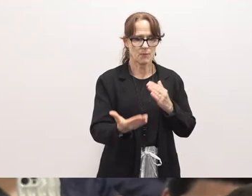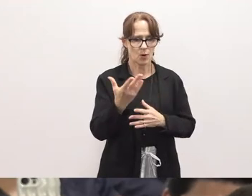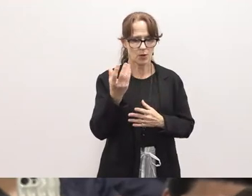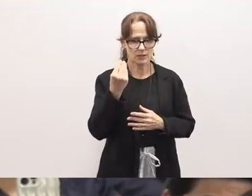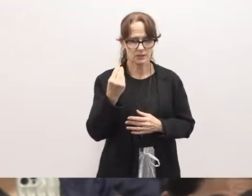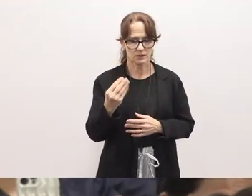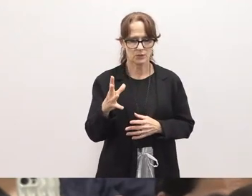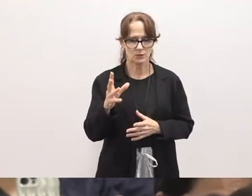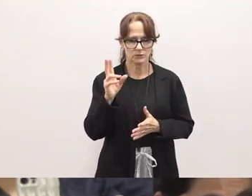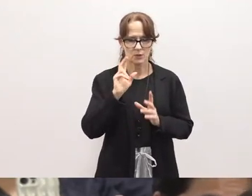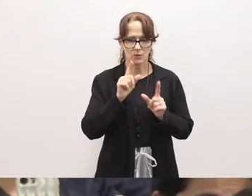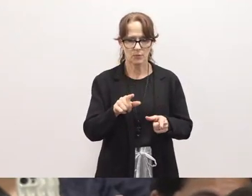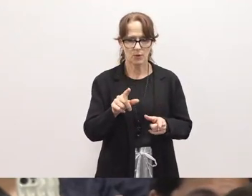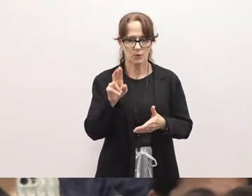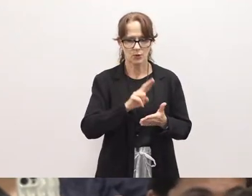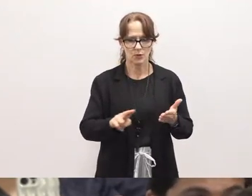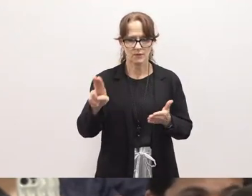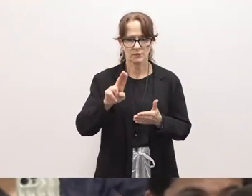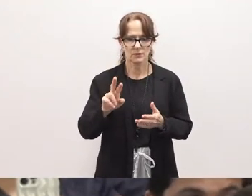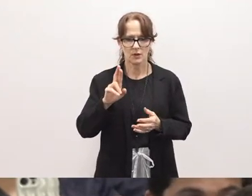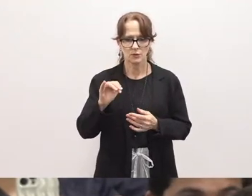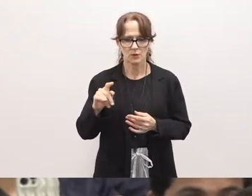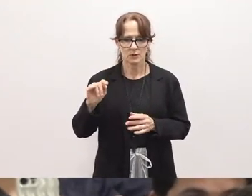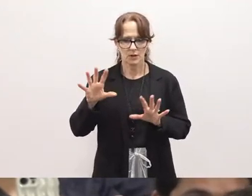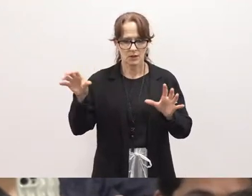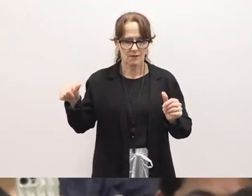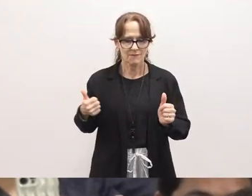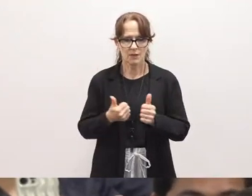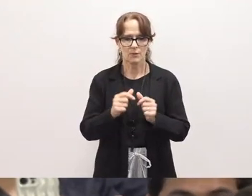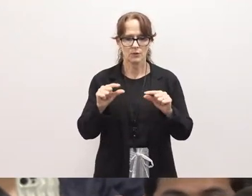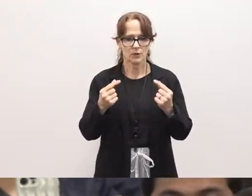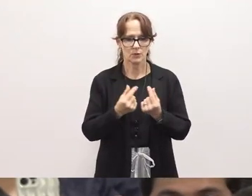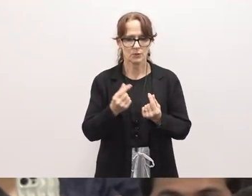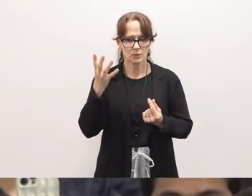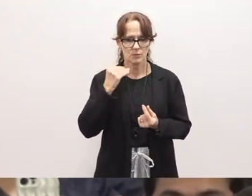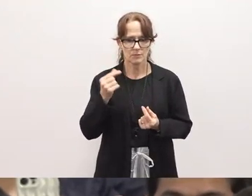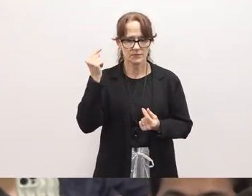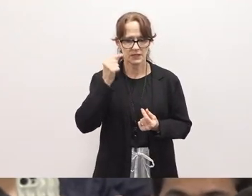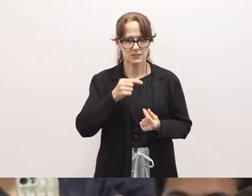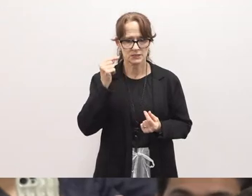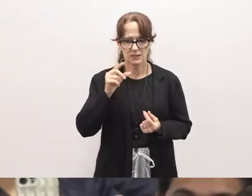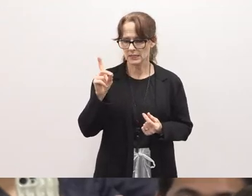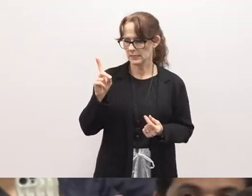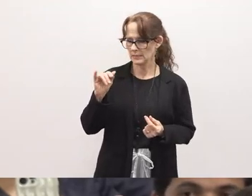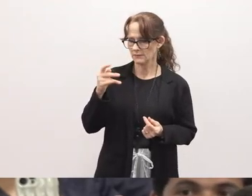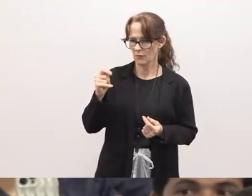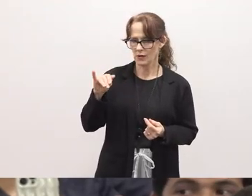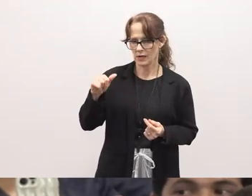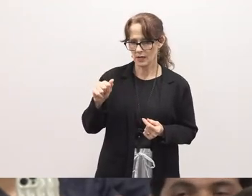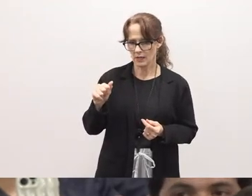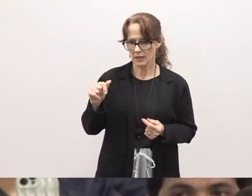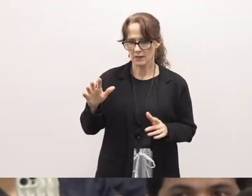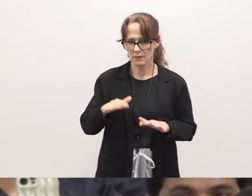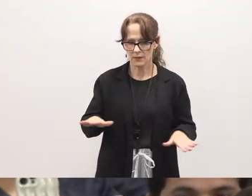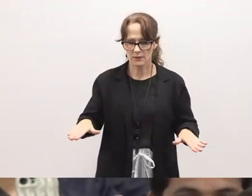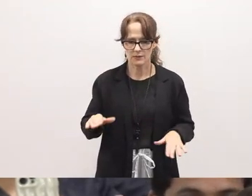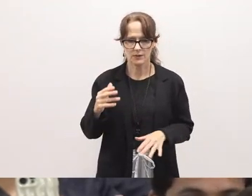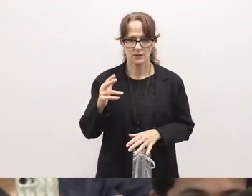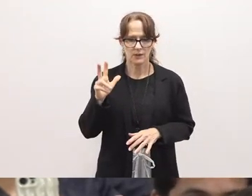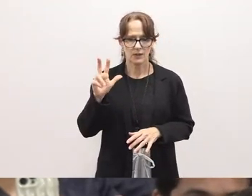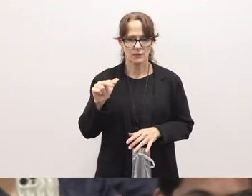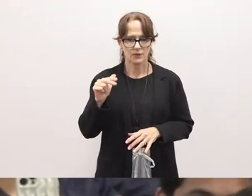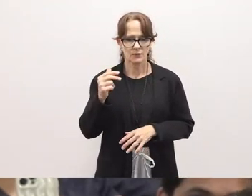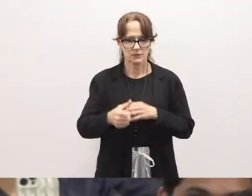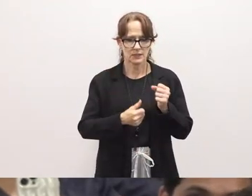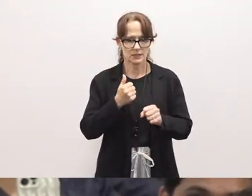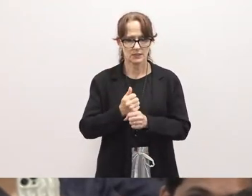from the University of Toronto that followed up with a group of people who experienced gender dysphoria in their childhood. 13 years